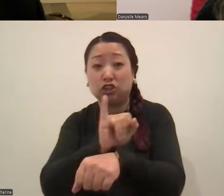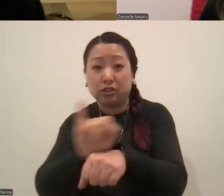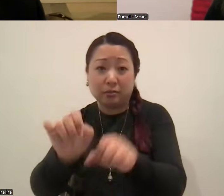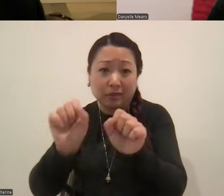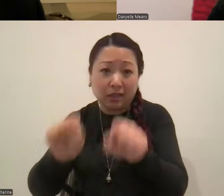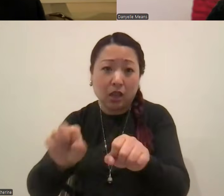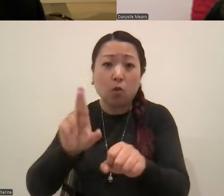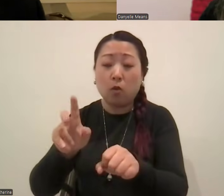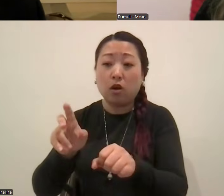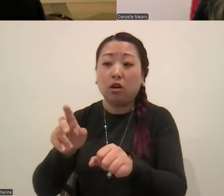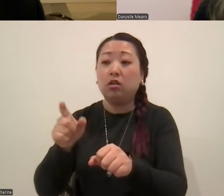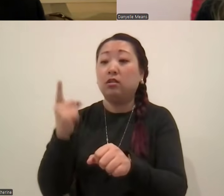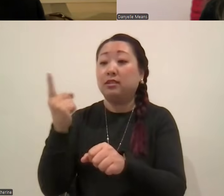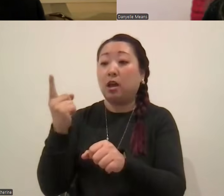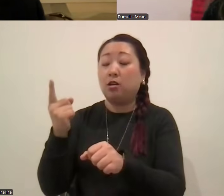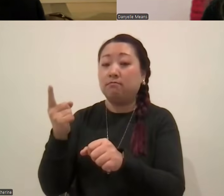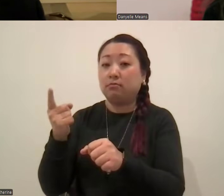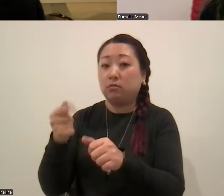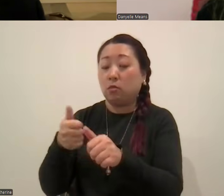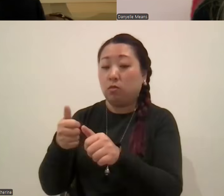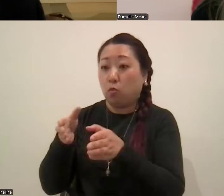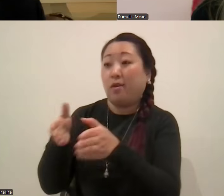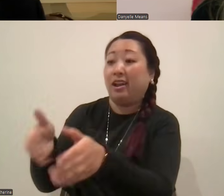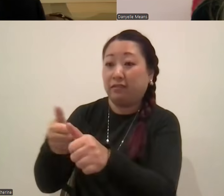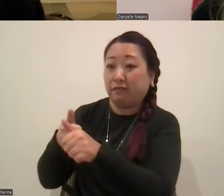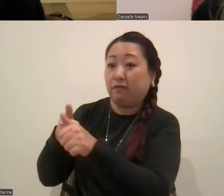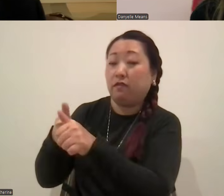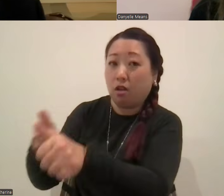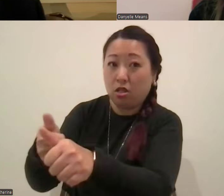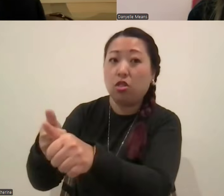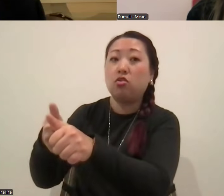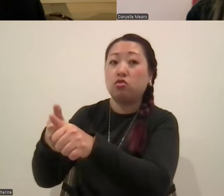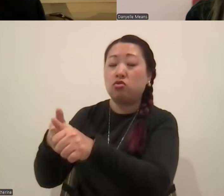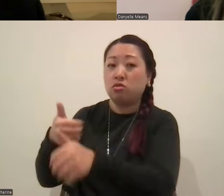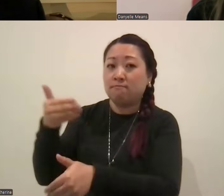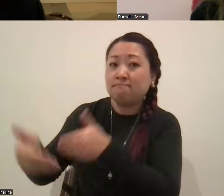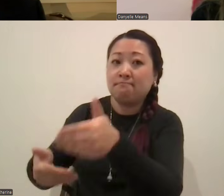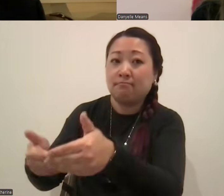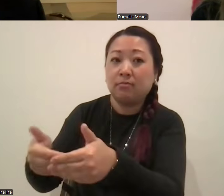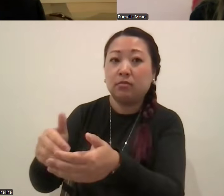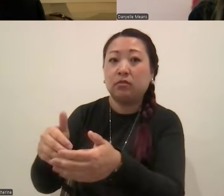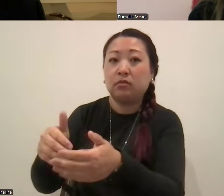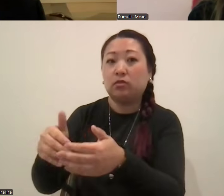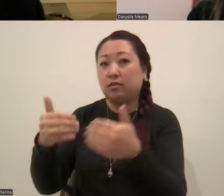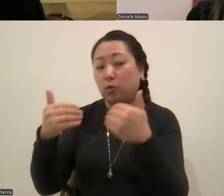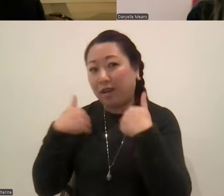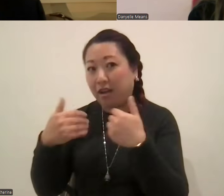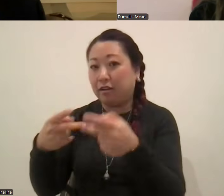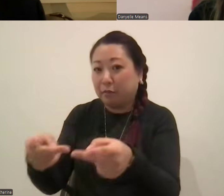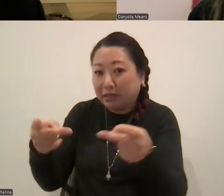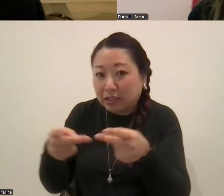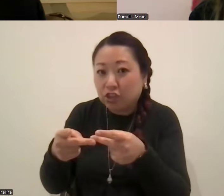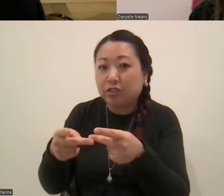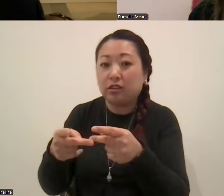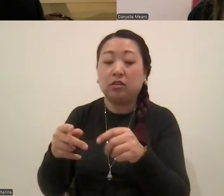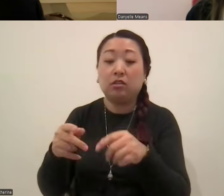pipeline to positions, that the way that repatriation and archaeology